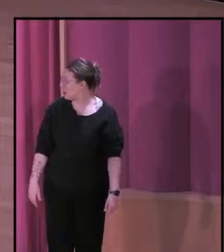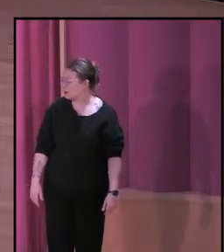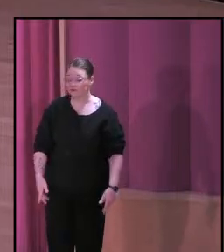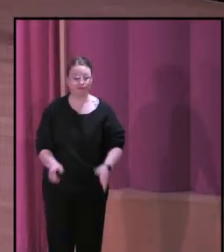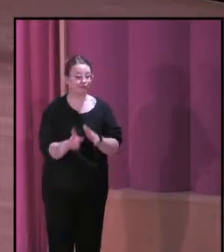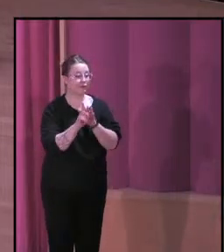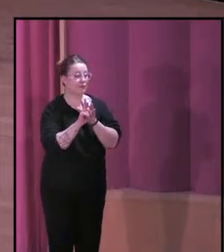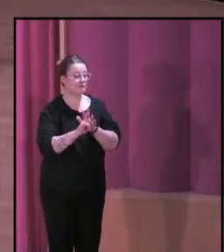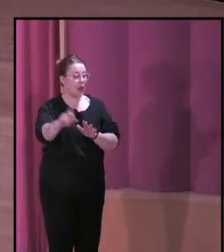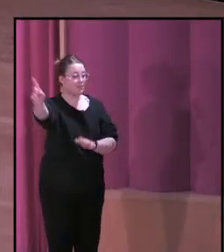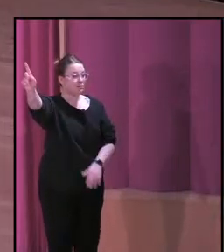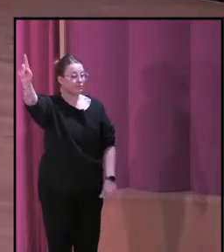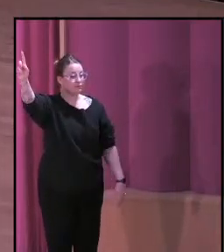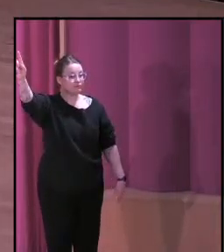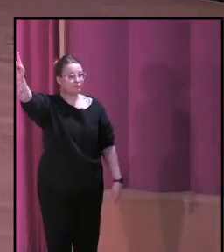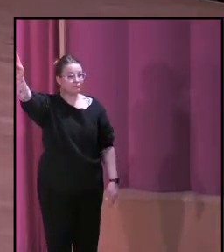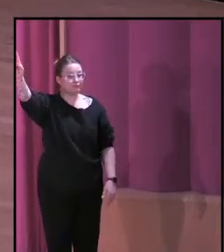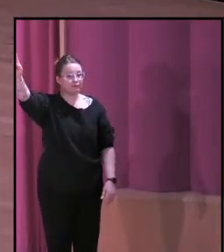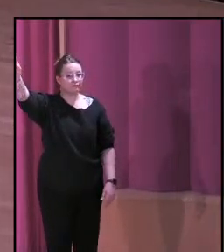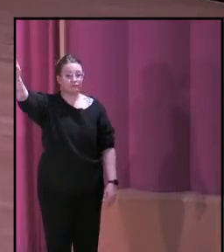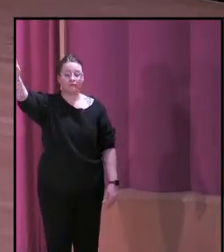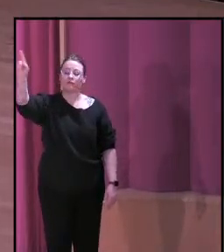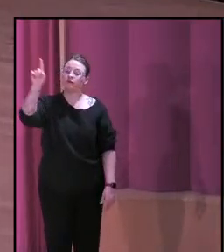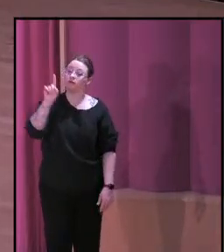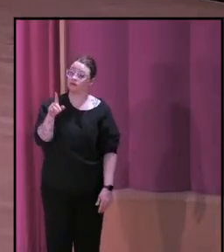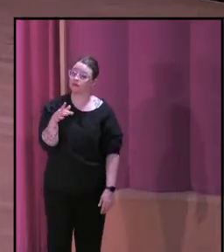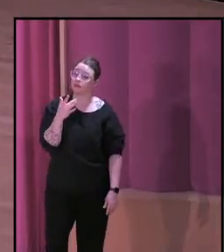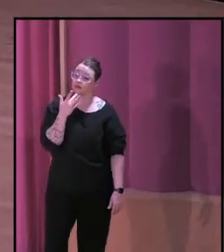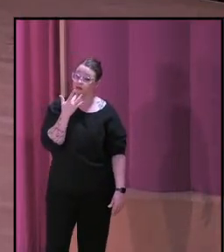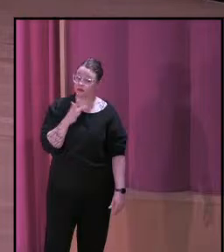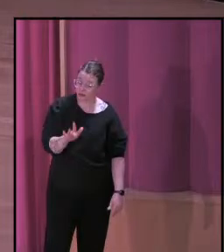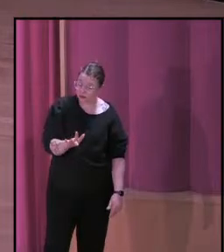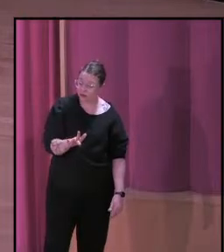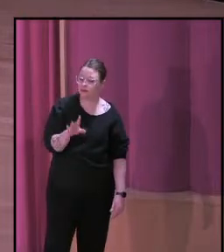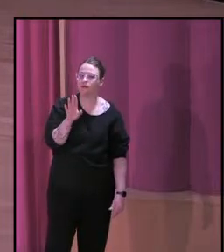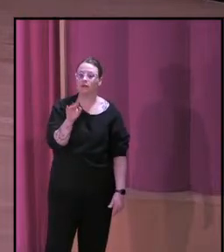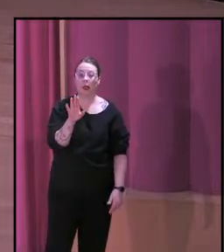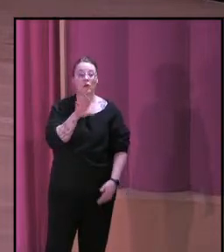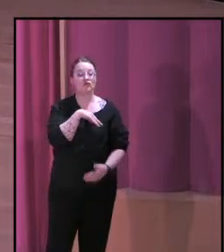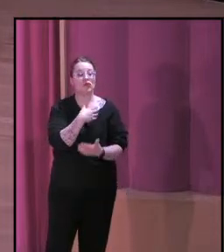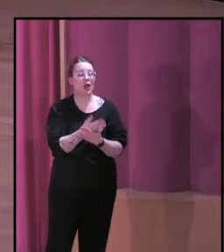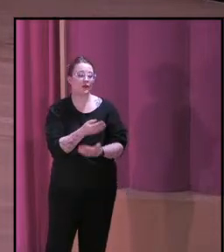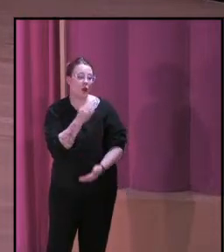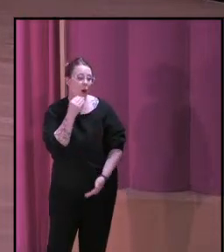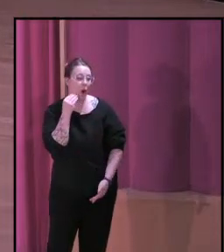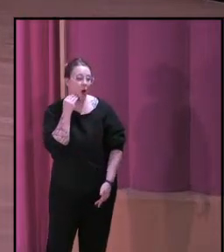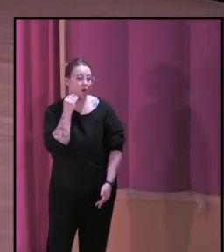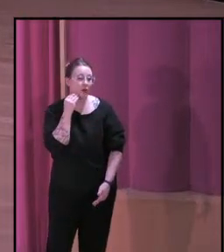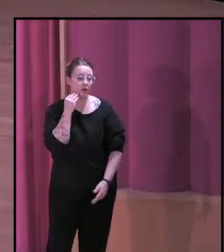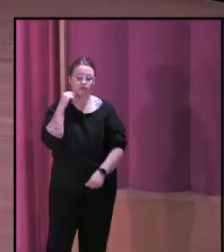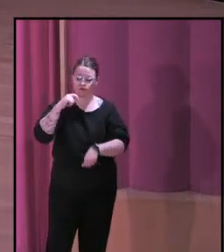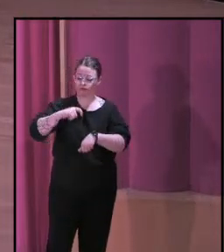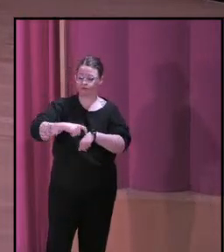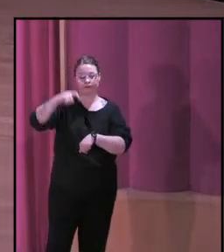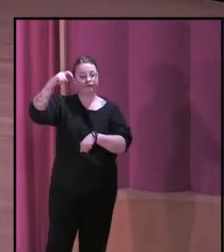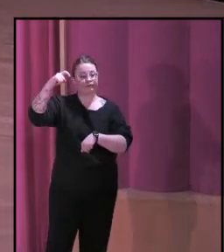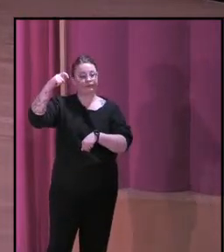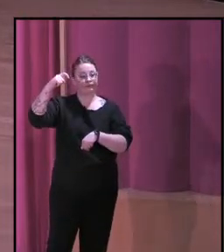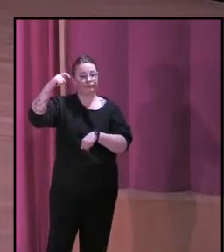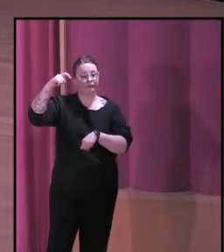he escaped. And fortunately, Bob made it home just in time